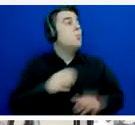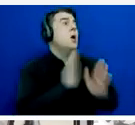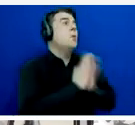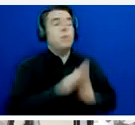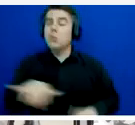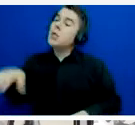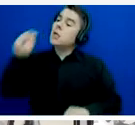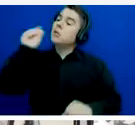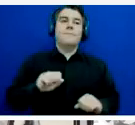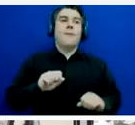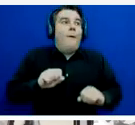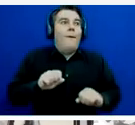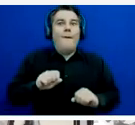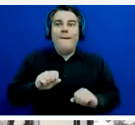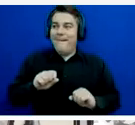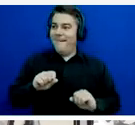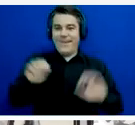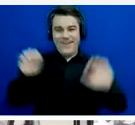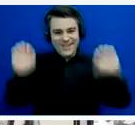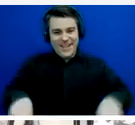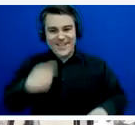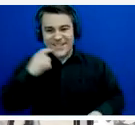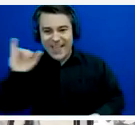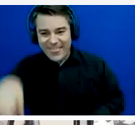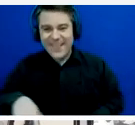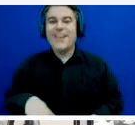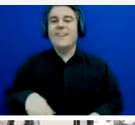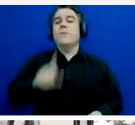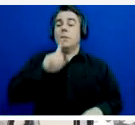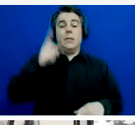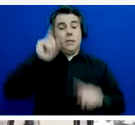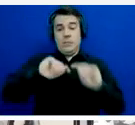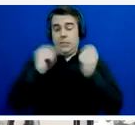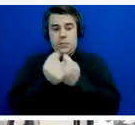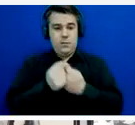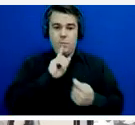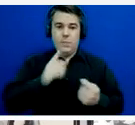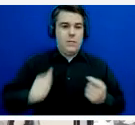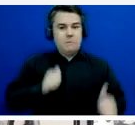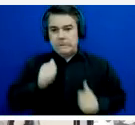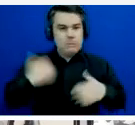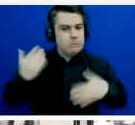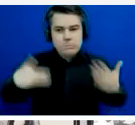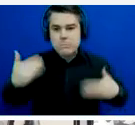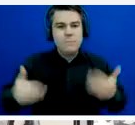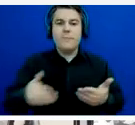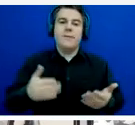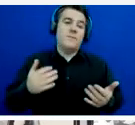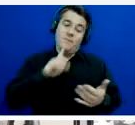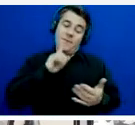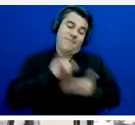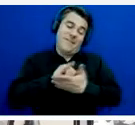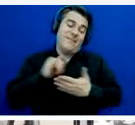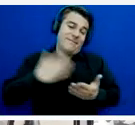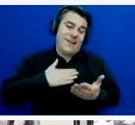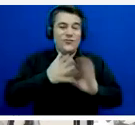for us. So we have a huge vision, and my team is in momentum. So yeah, that's pretty much it. That's my